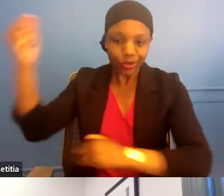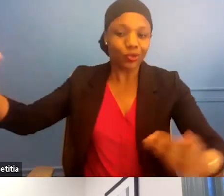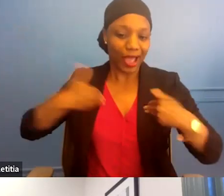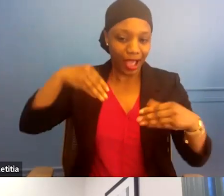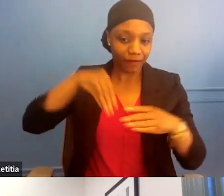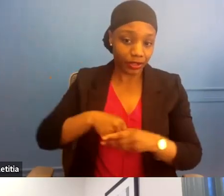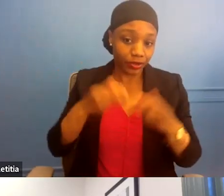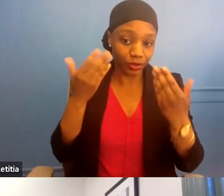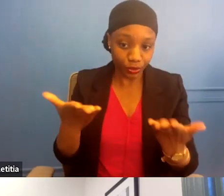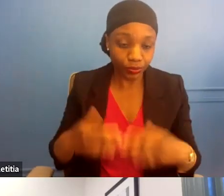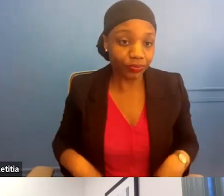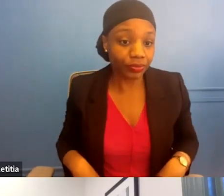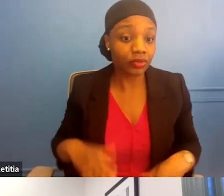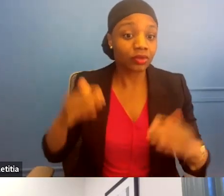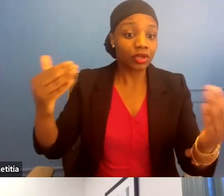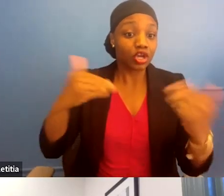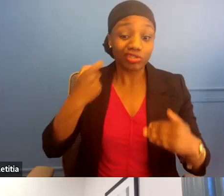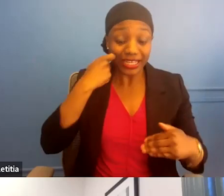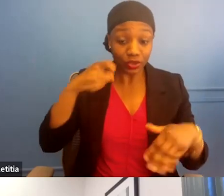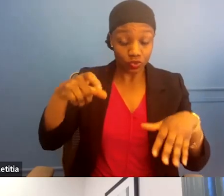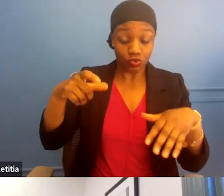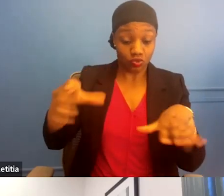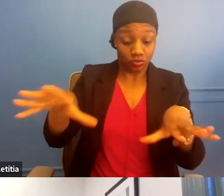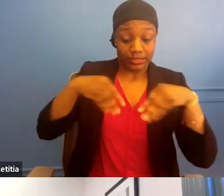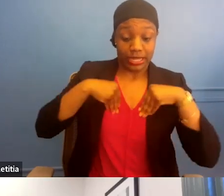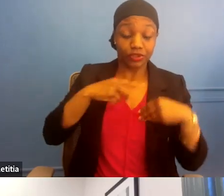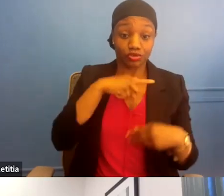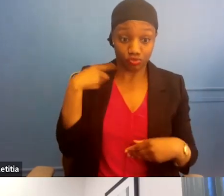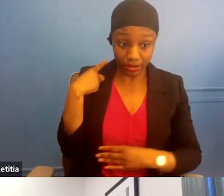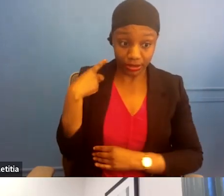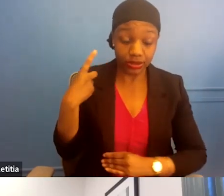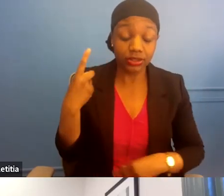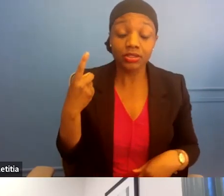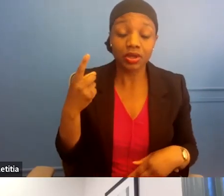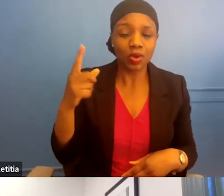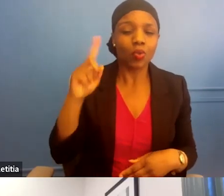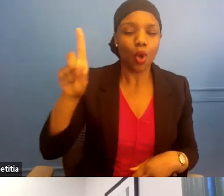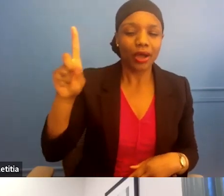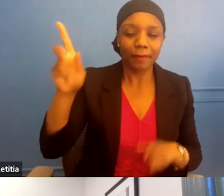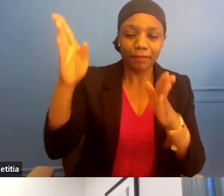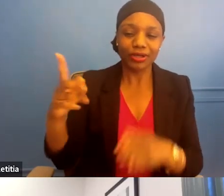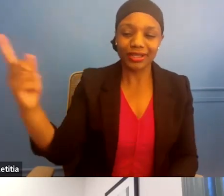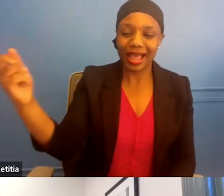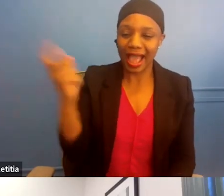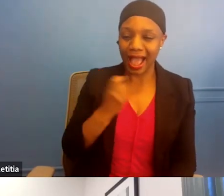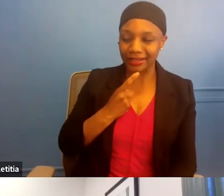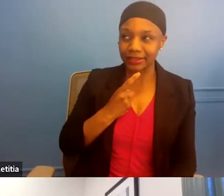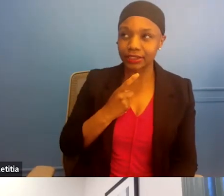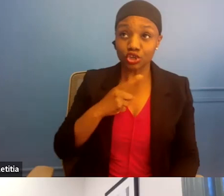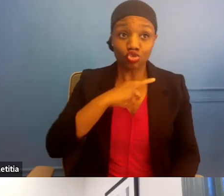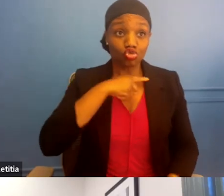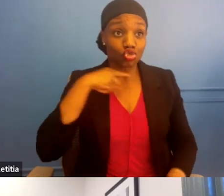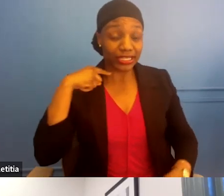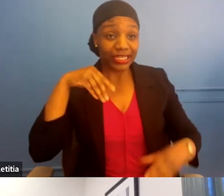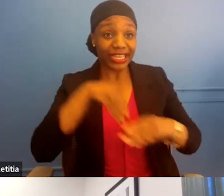of taking risks, one of the questions that has come in is about taking a risk within the career.